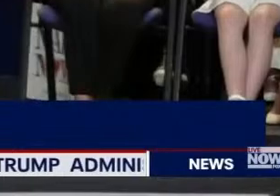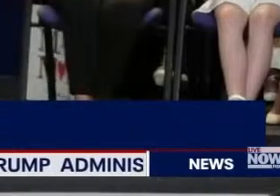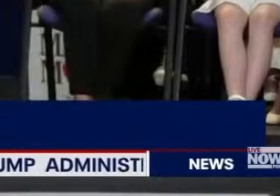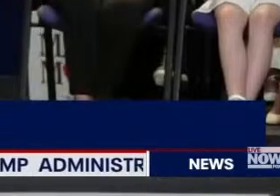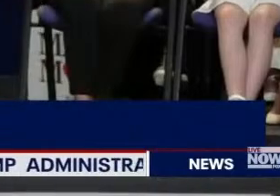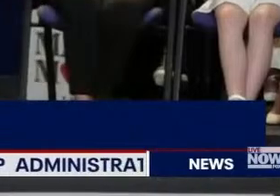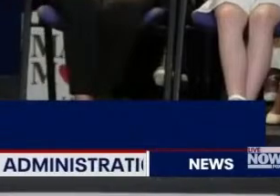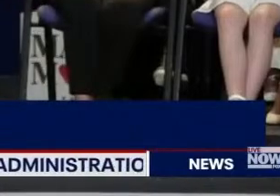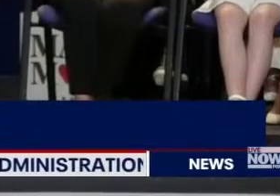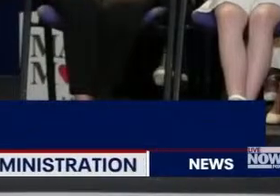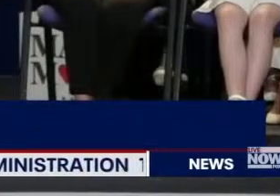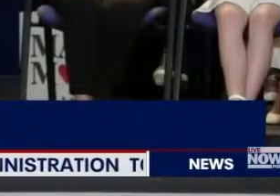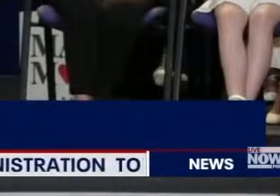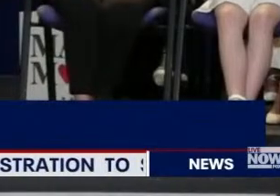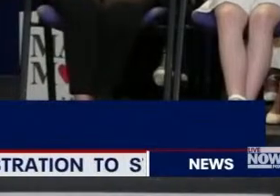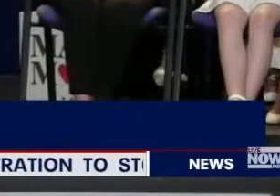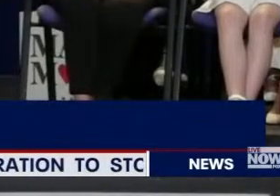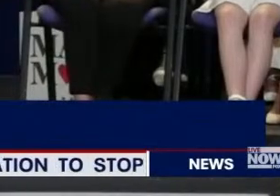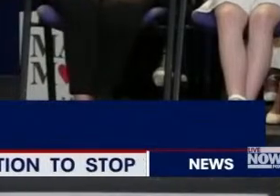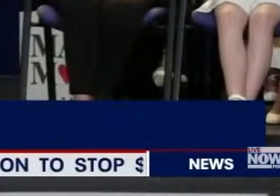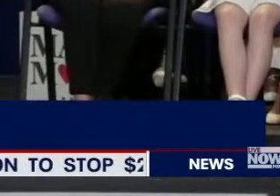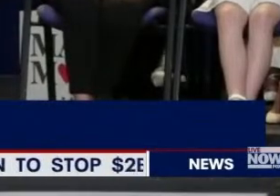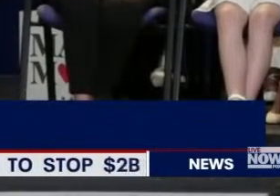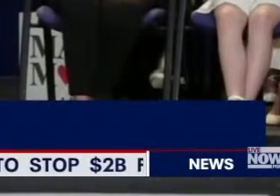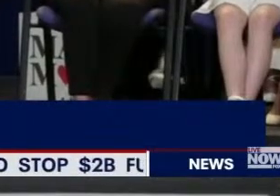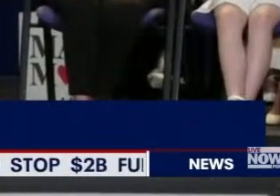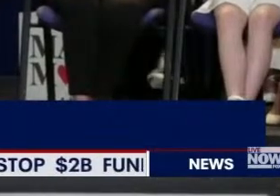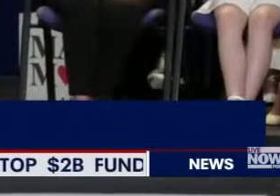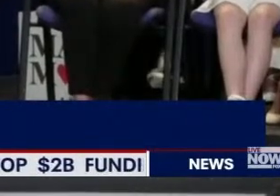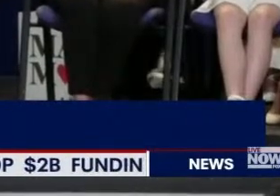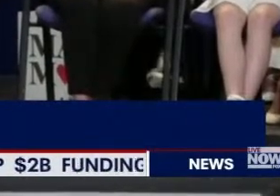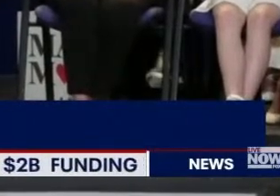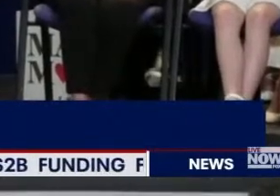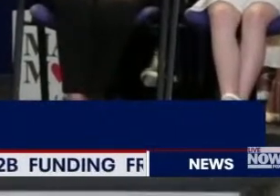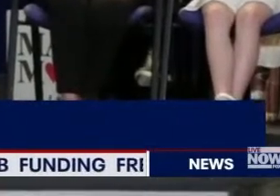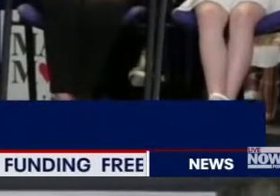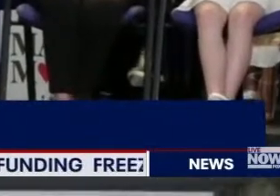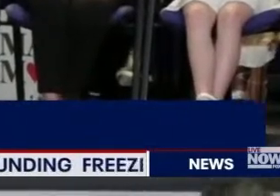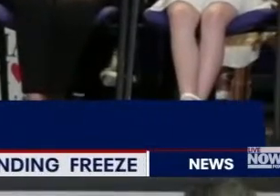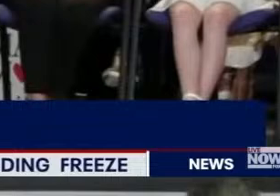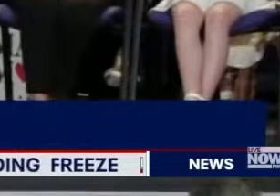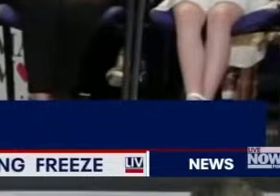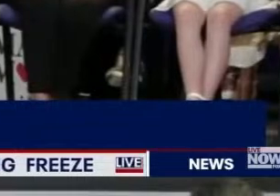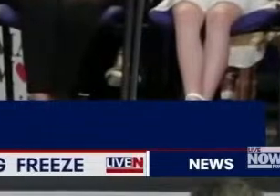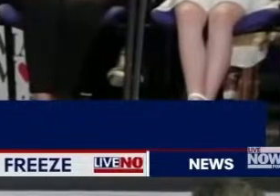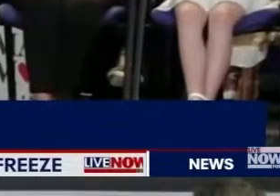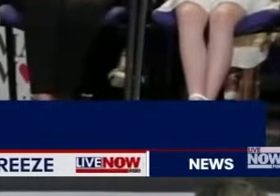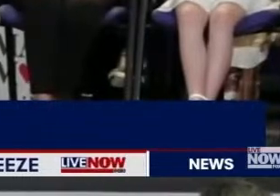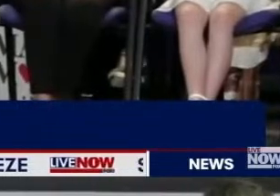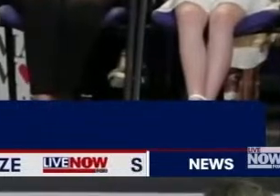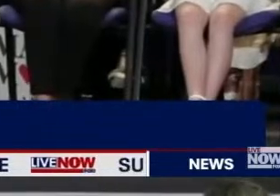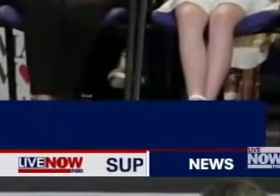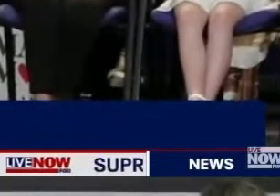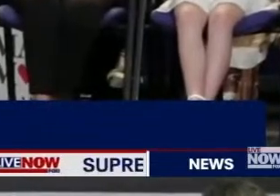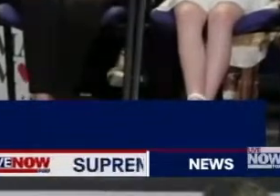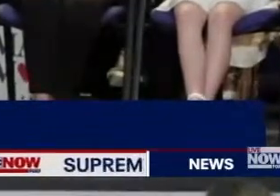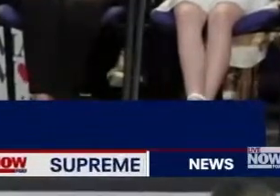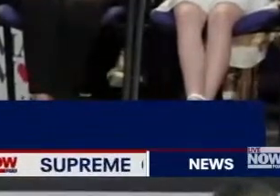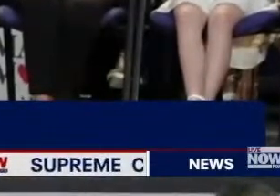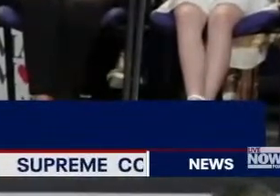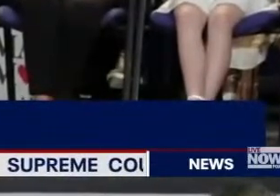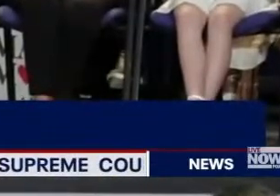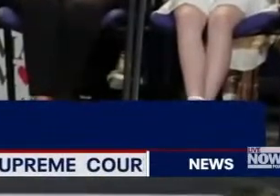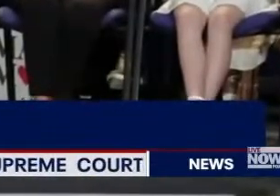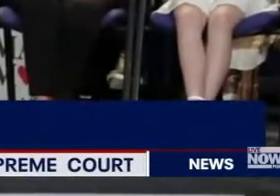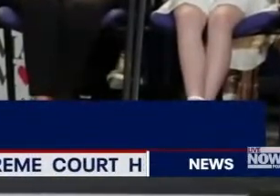I don't know. I don't want any copyright strikes there. All right. So as we continue to wait here, I guess I'll play a